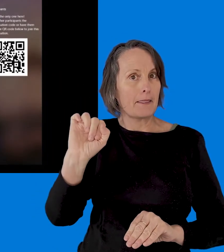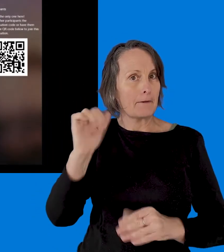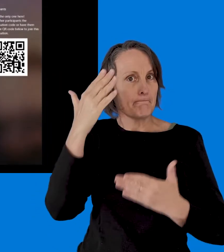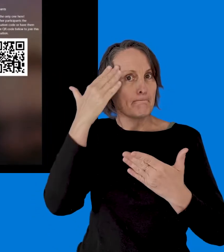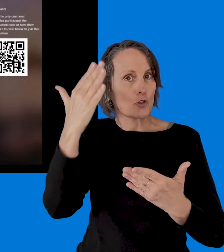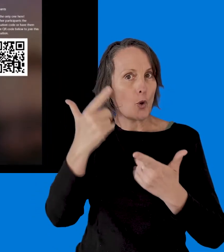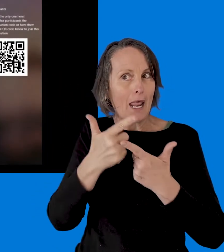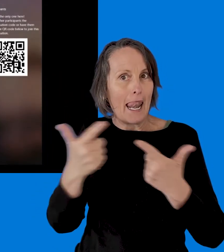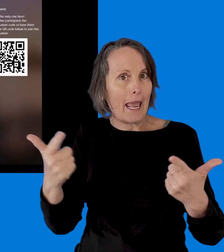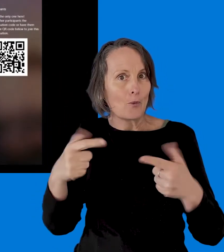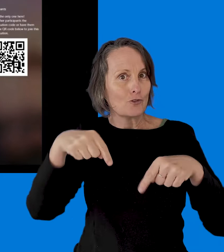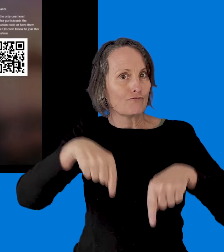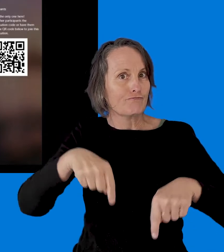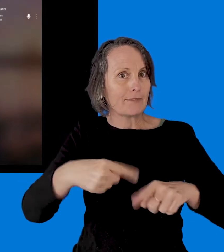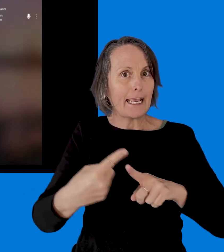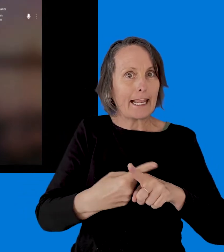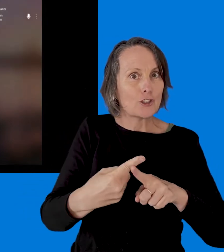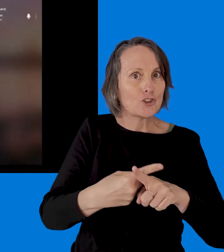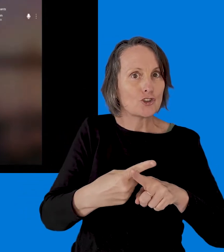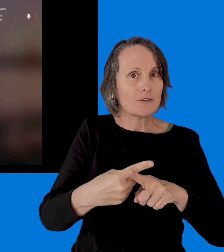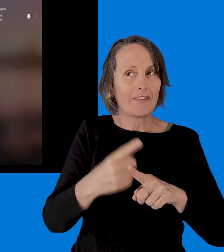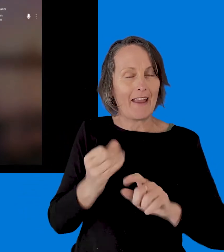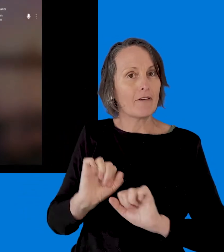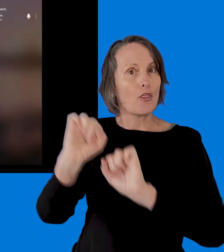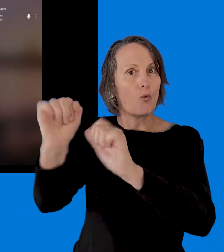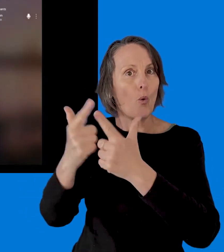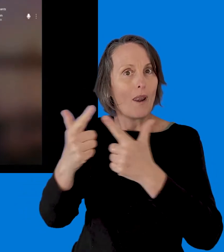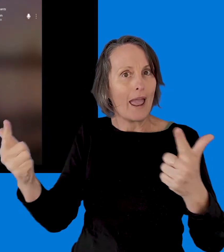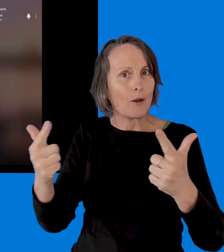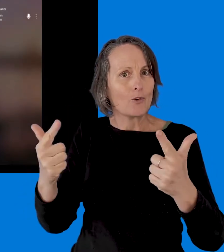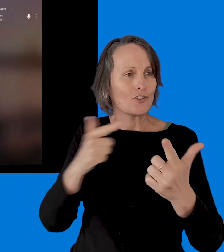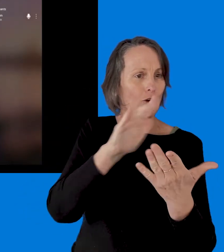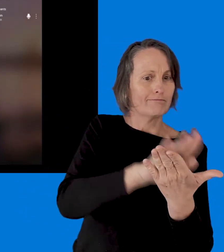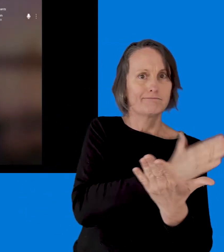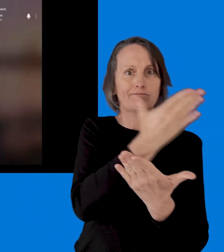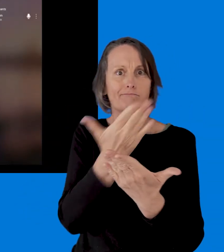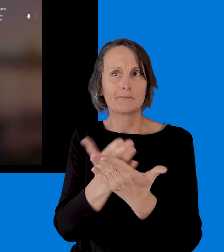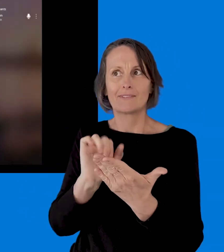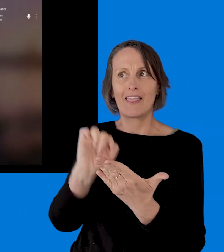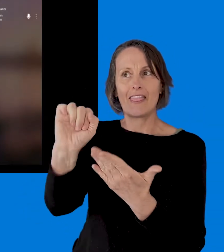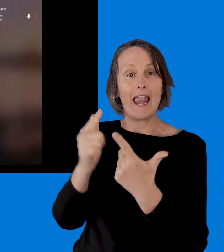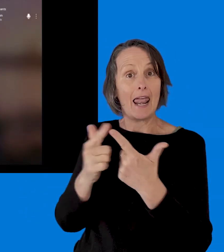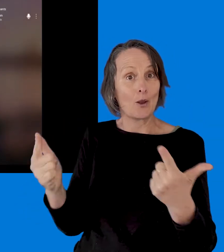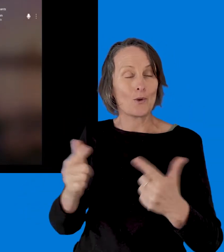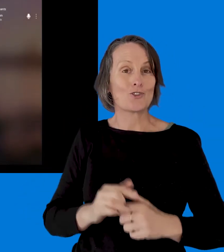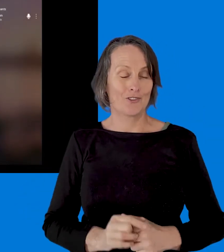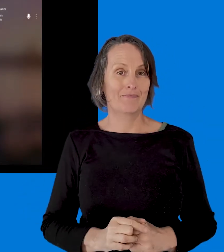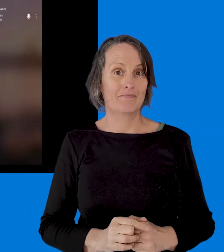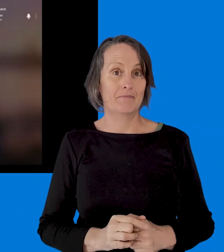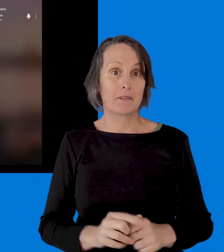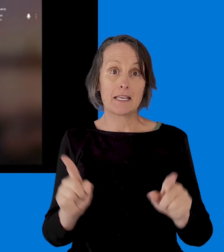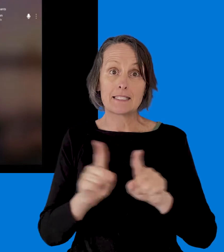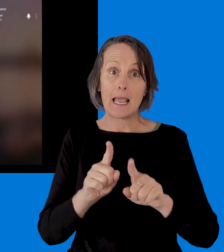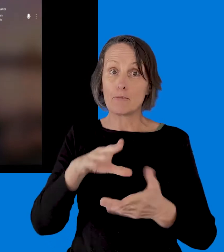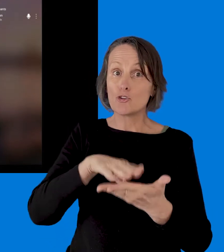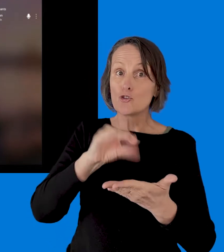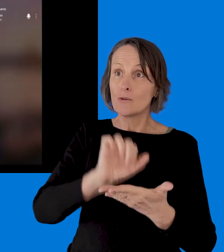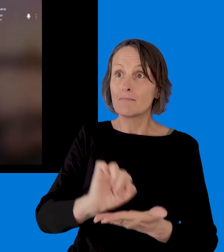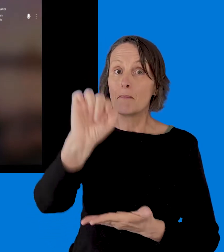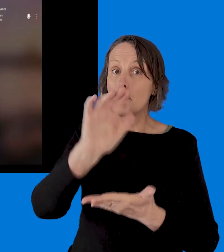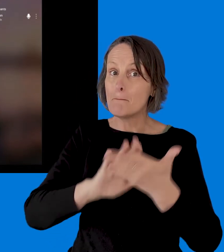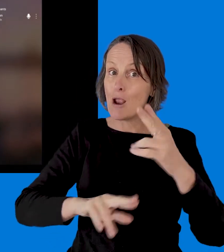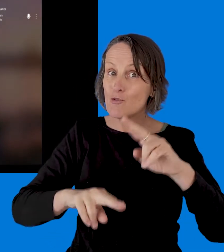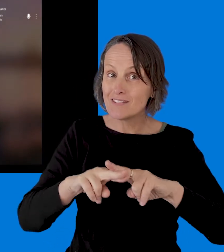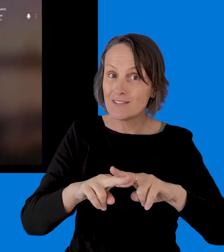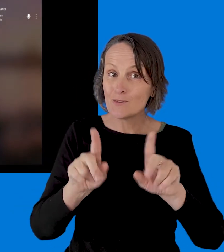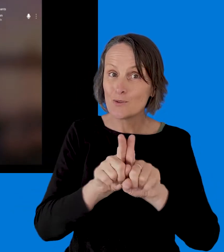may not know the language and need help with accessing content in their native language. Likewise,